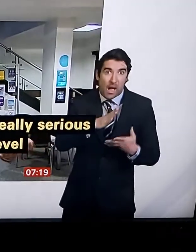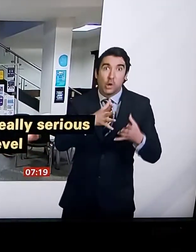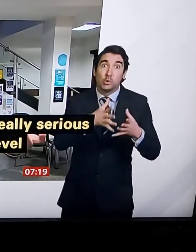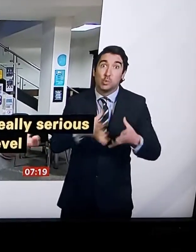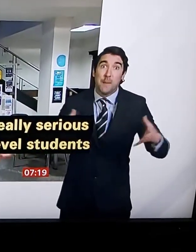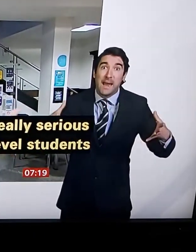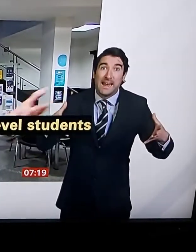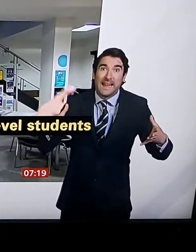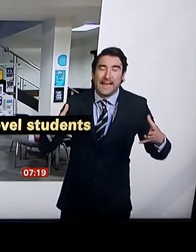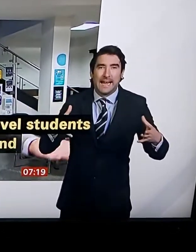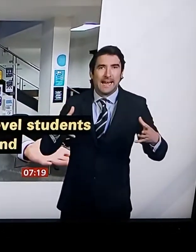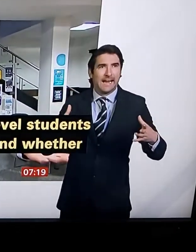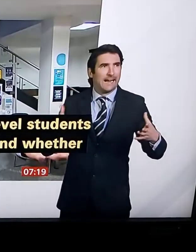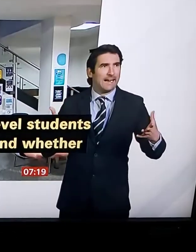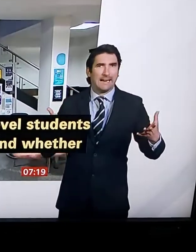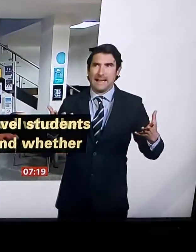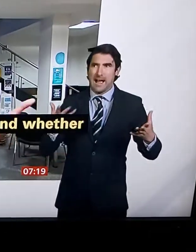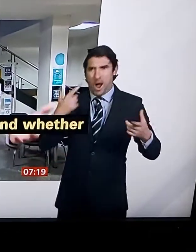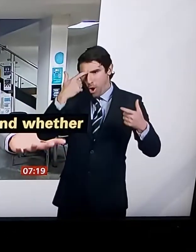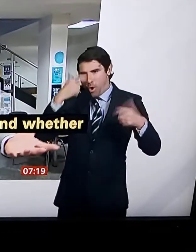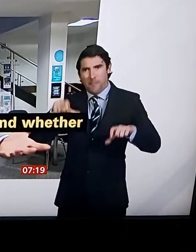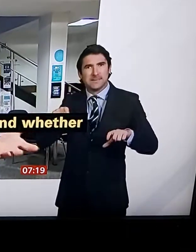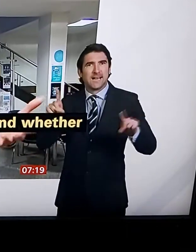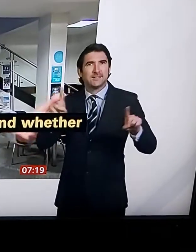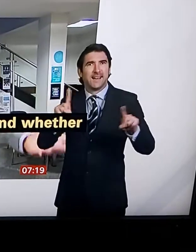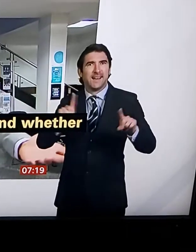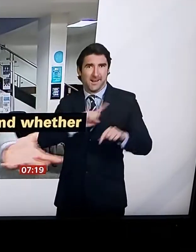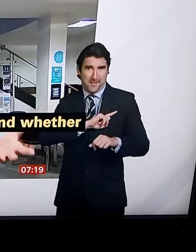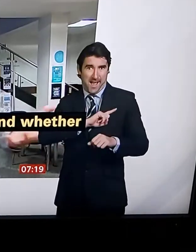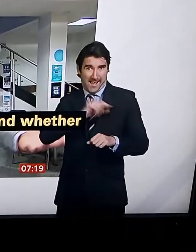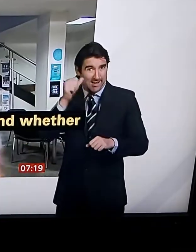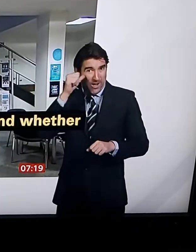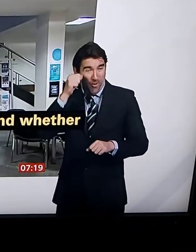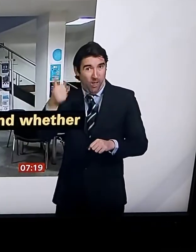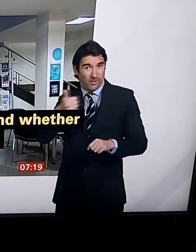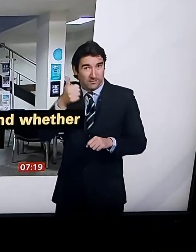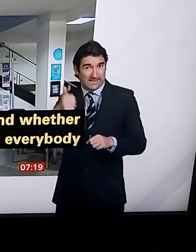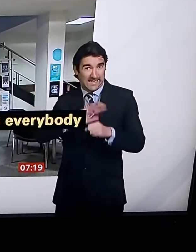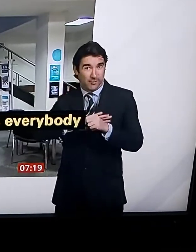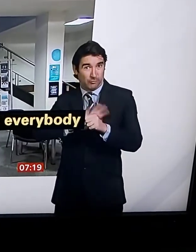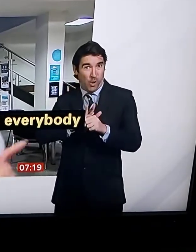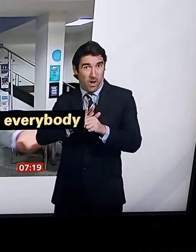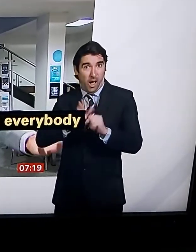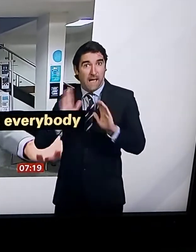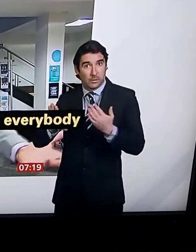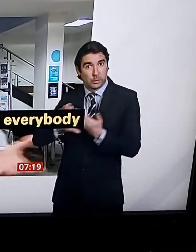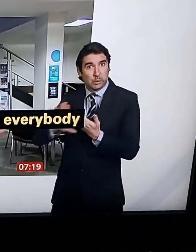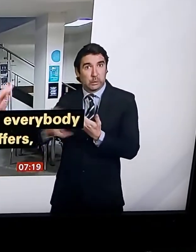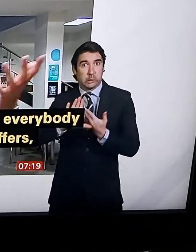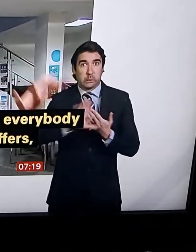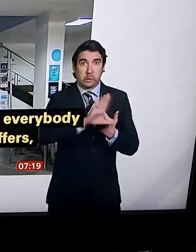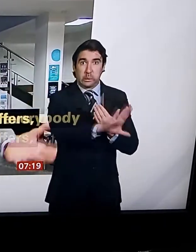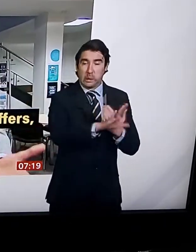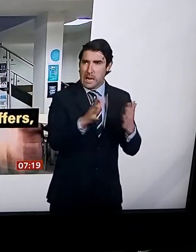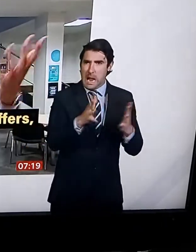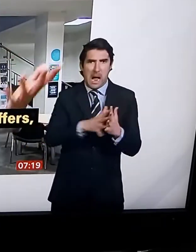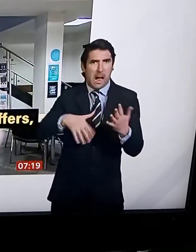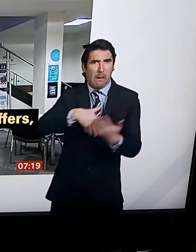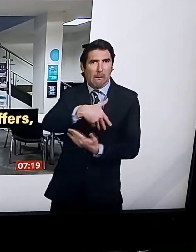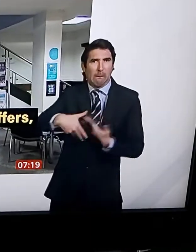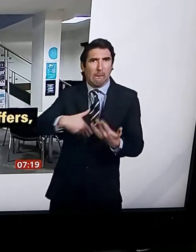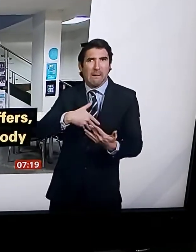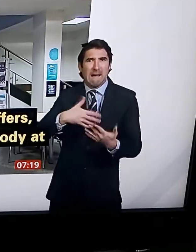do honour all their offers, where will they put everyone at a time when universities are supposed to be enforcing social distancing because of the virus? All sorts